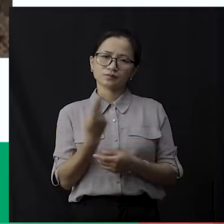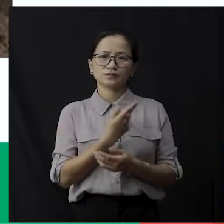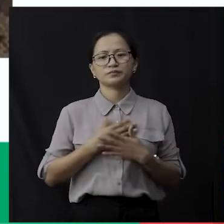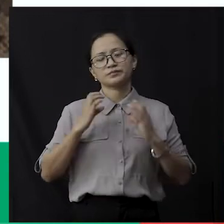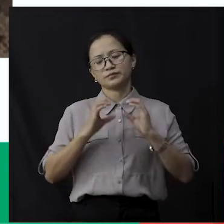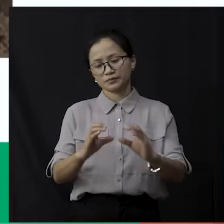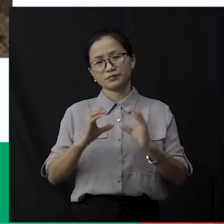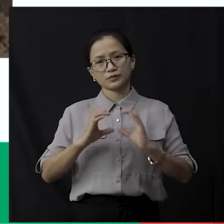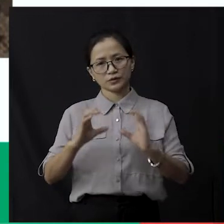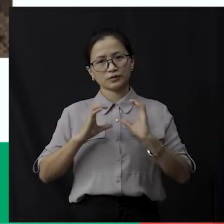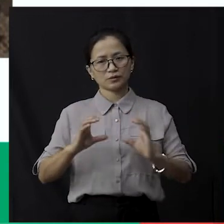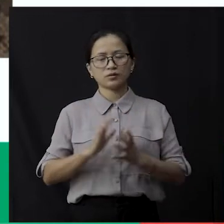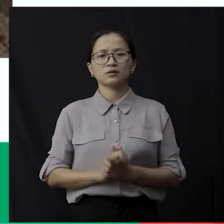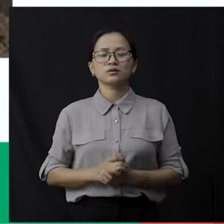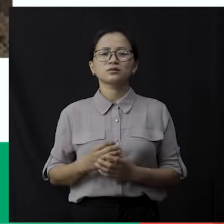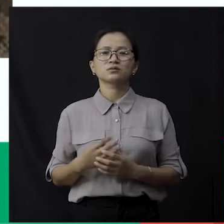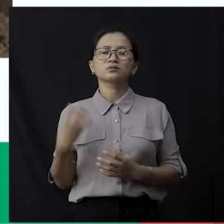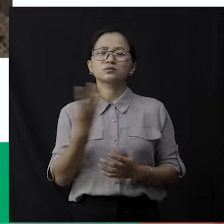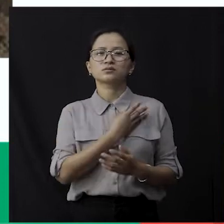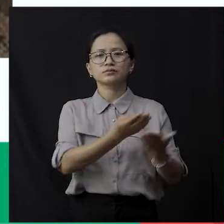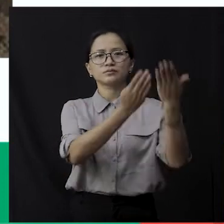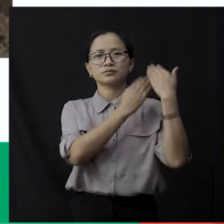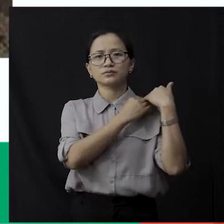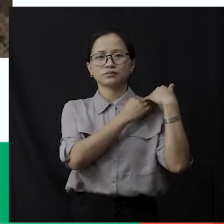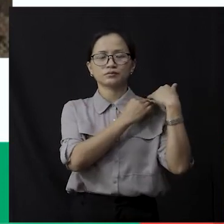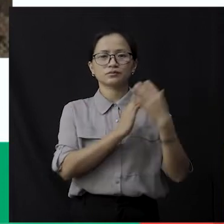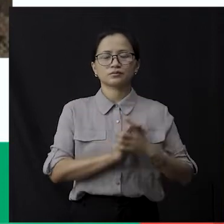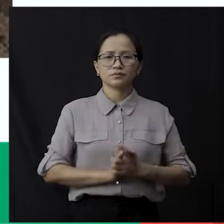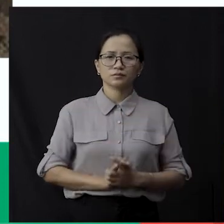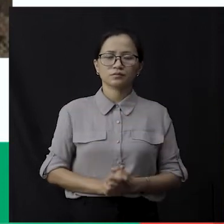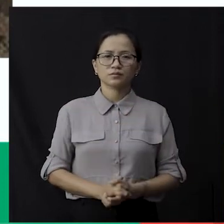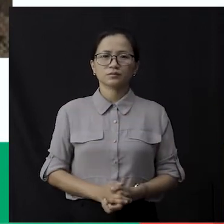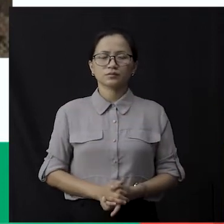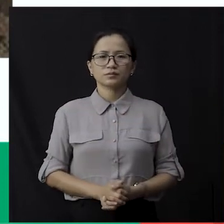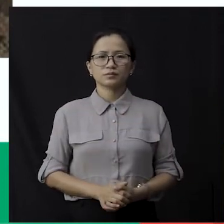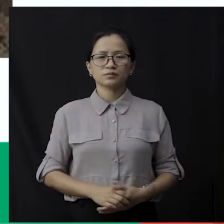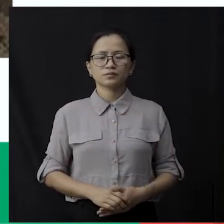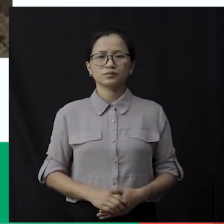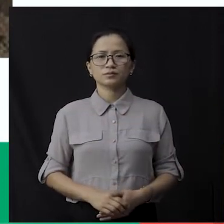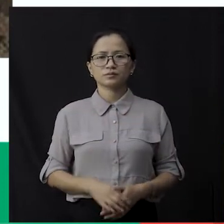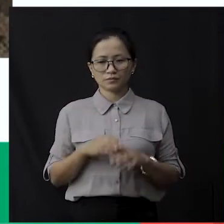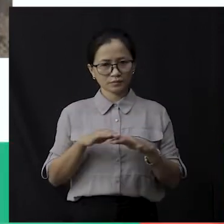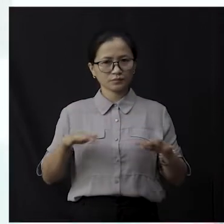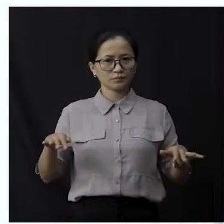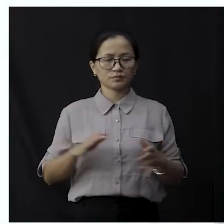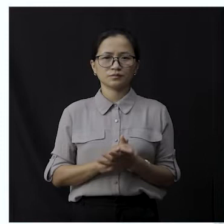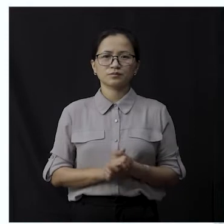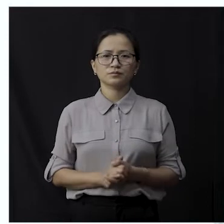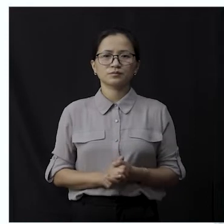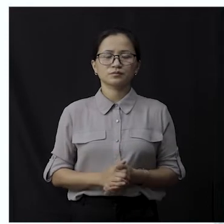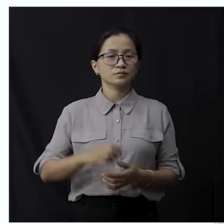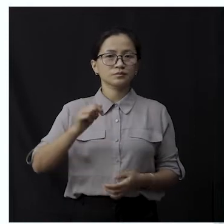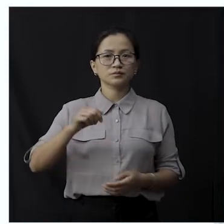take care of it, it is our responsibility. Okay? So students,